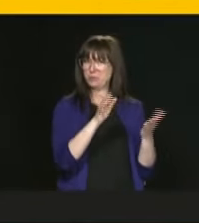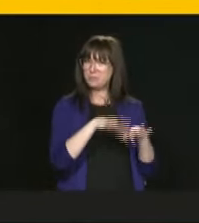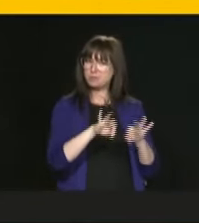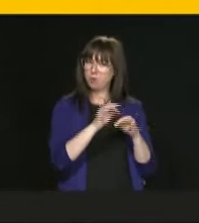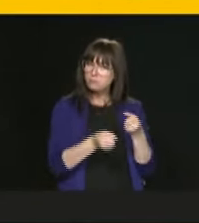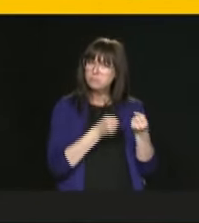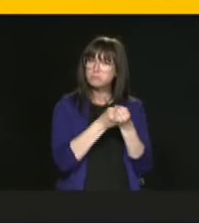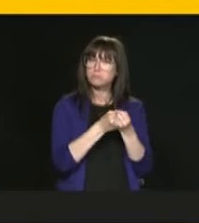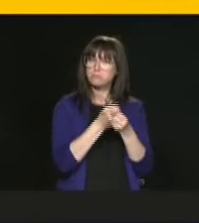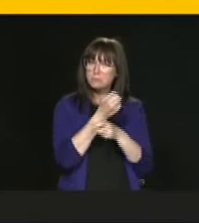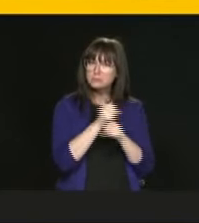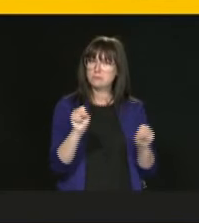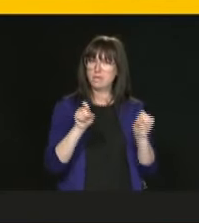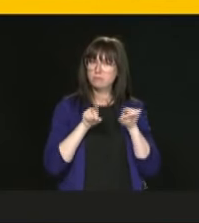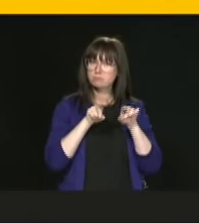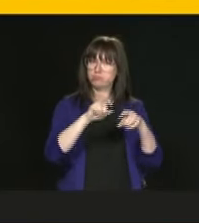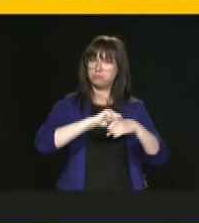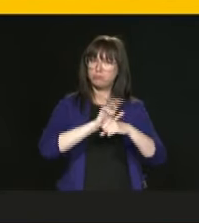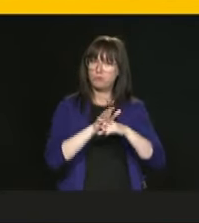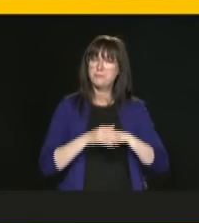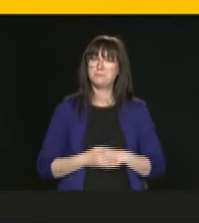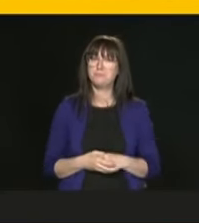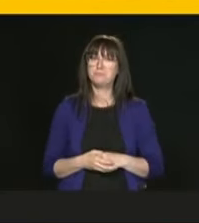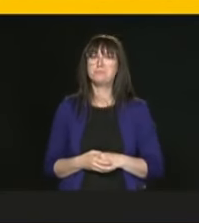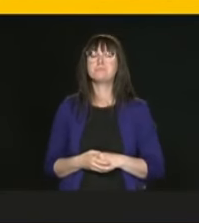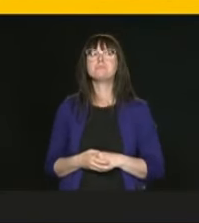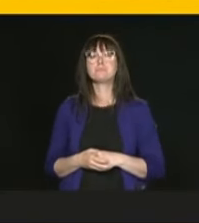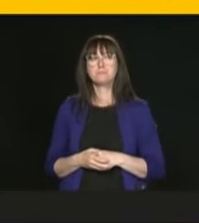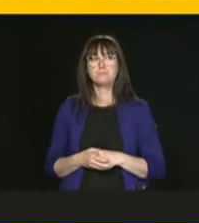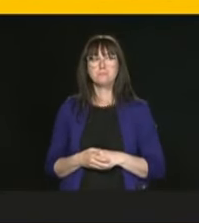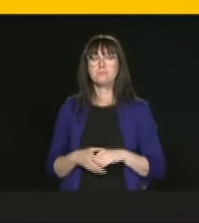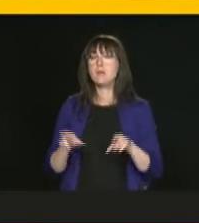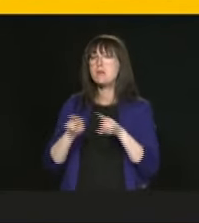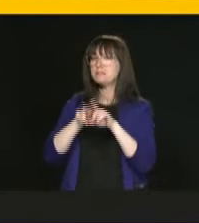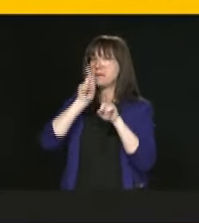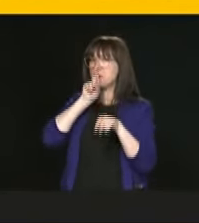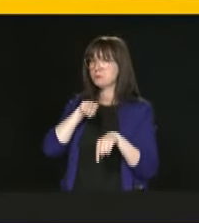stay safe through this situation. Okay.